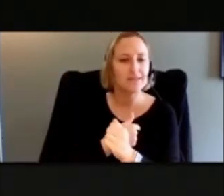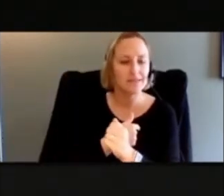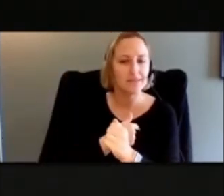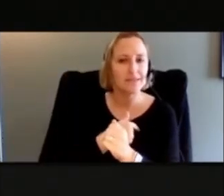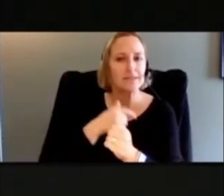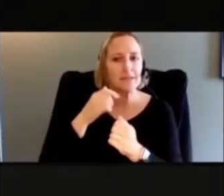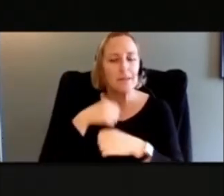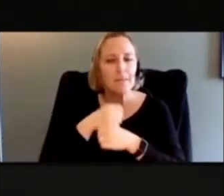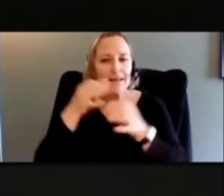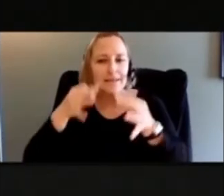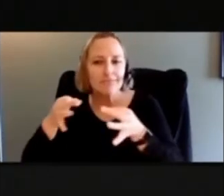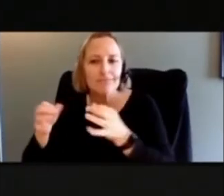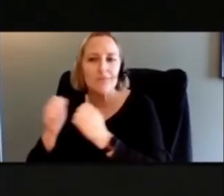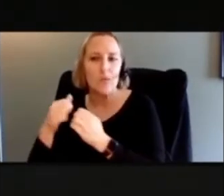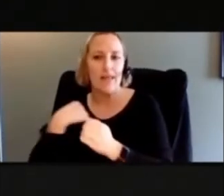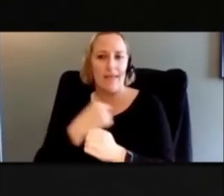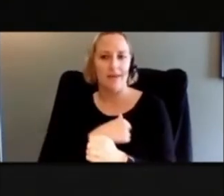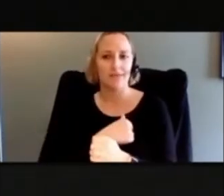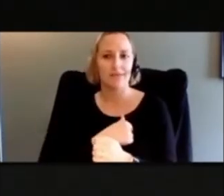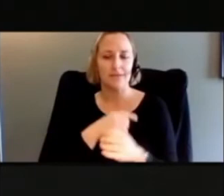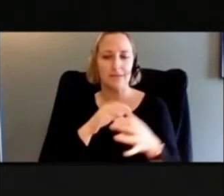slide, please.